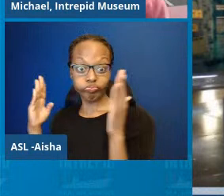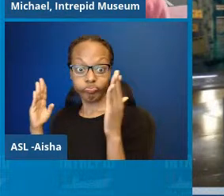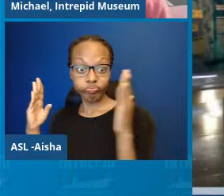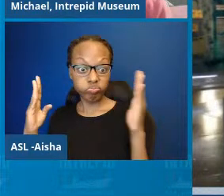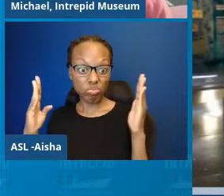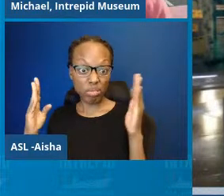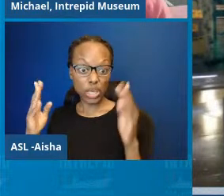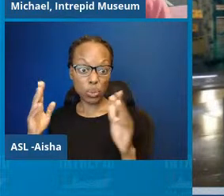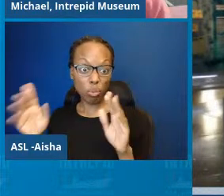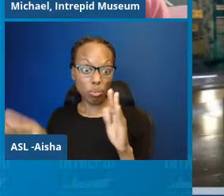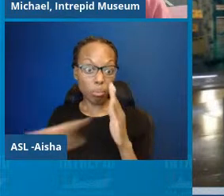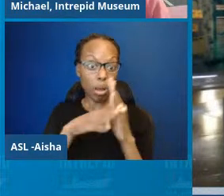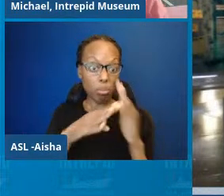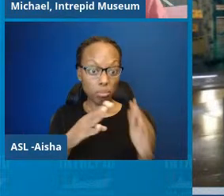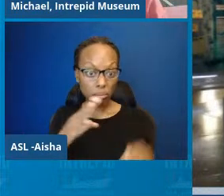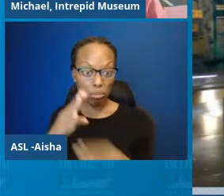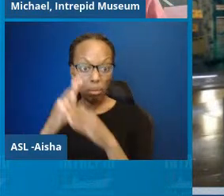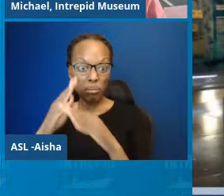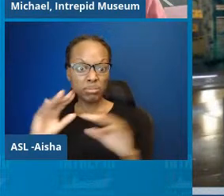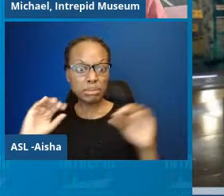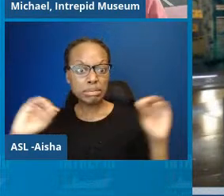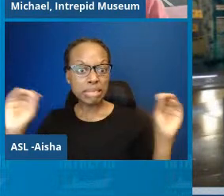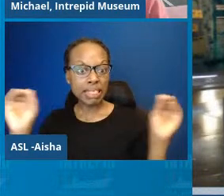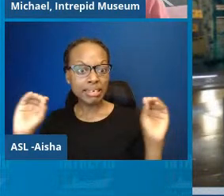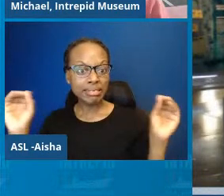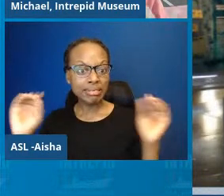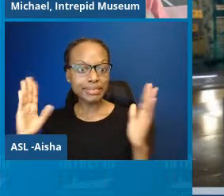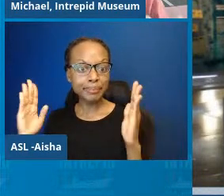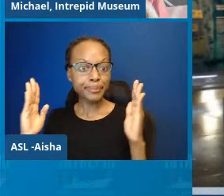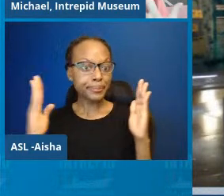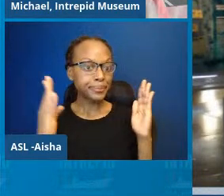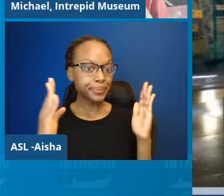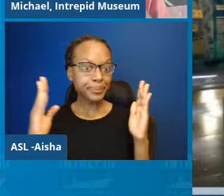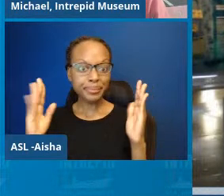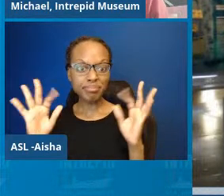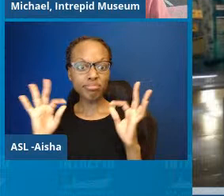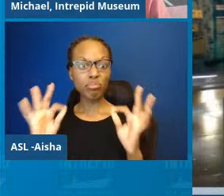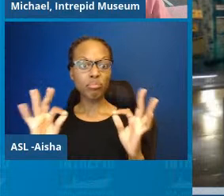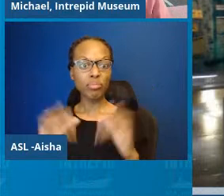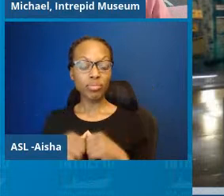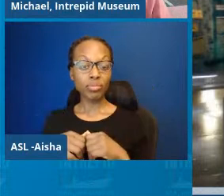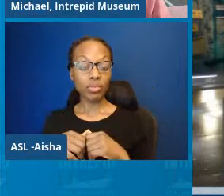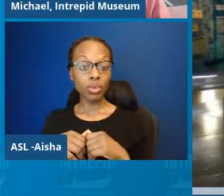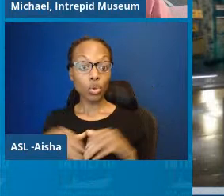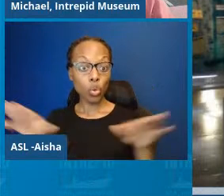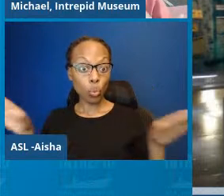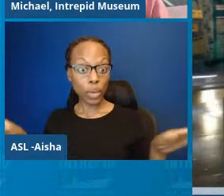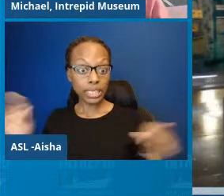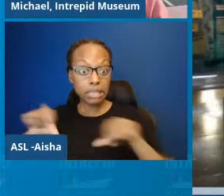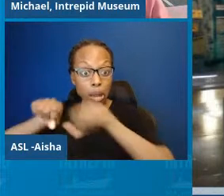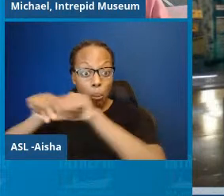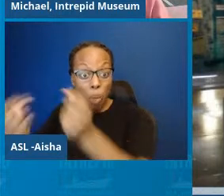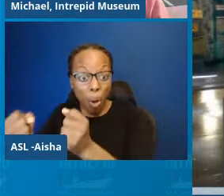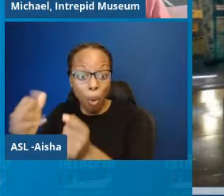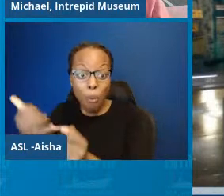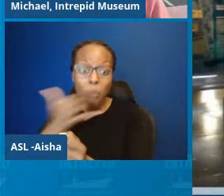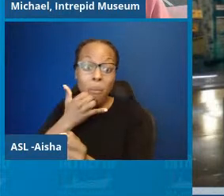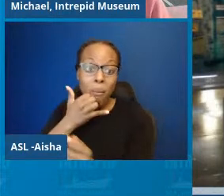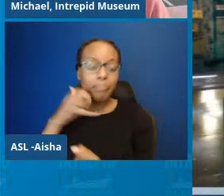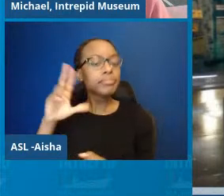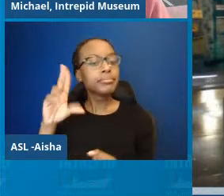longer bumping into anybody. So these wings are not broken. they are folded. They